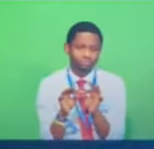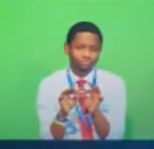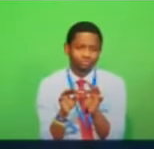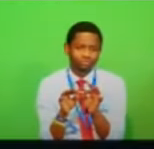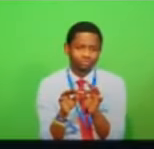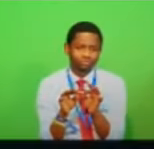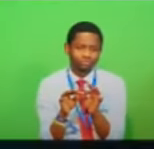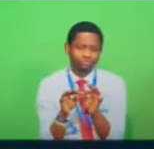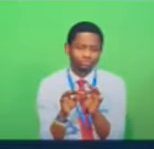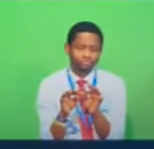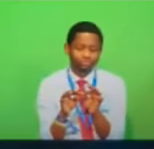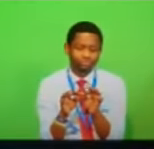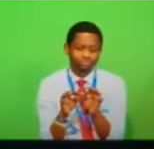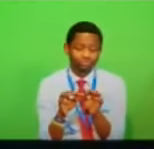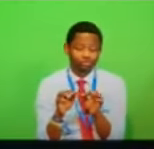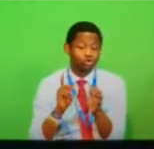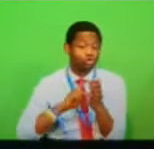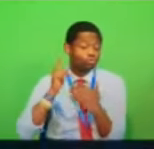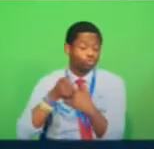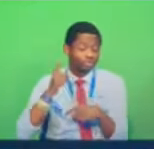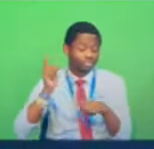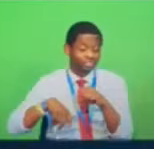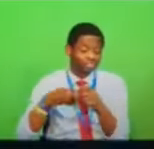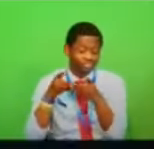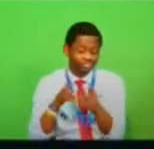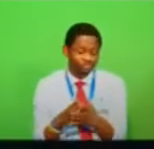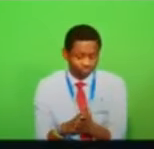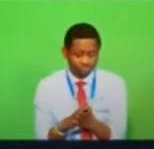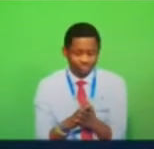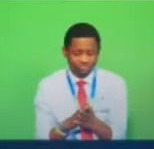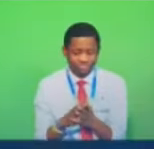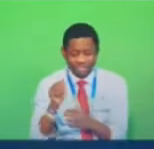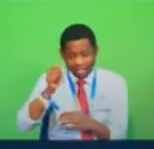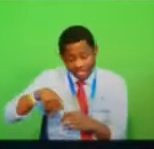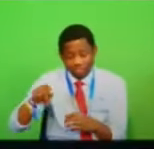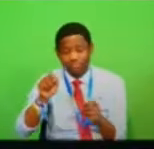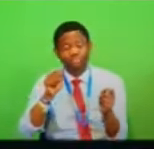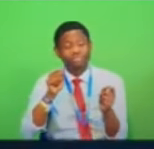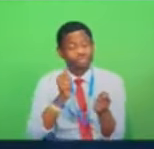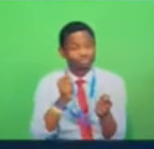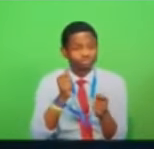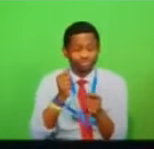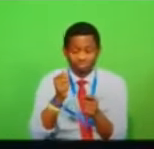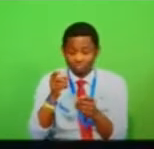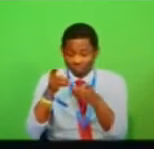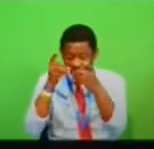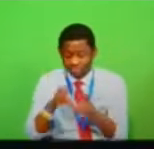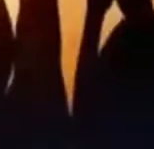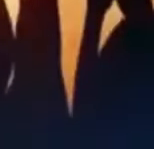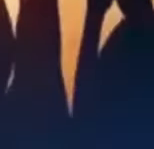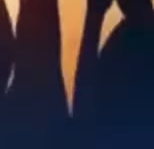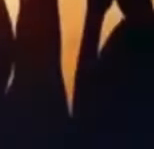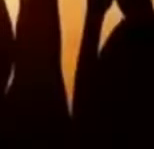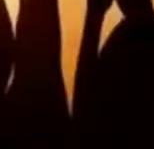in themselves don't disciple. Structures and apps don't disciple. Only disciples disciple. And so we